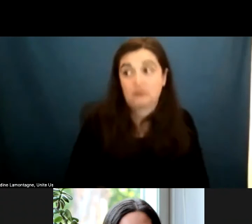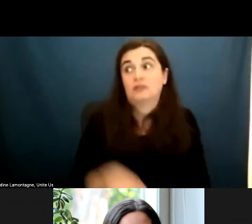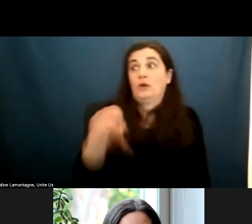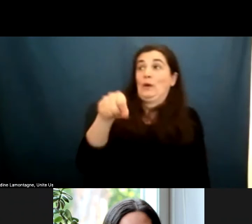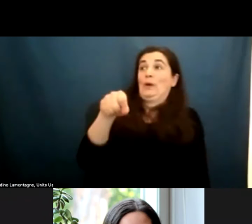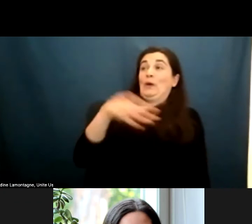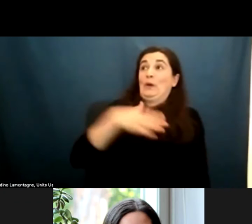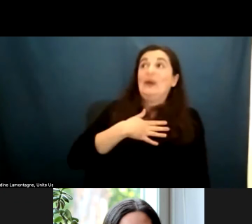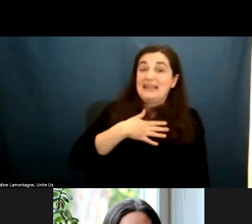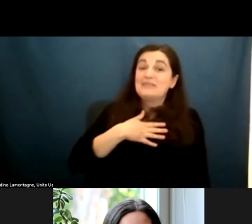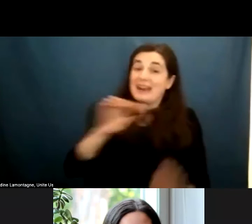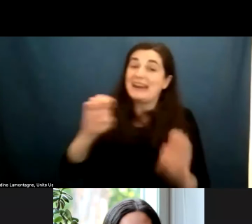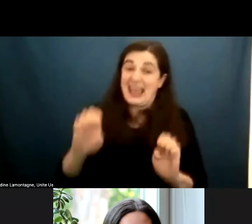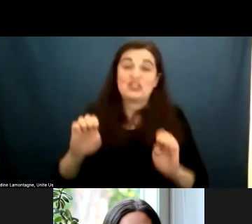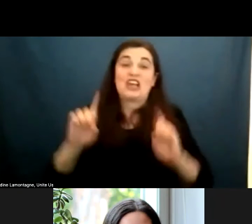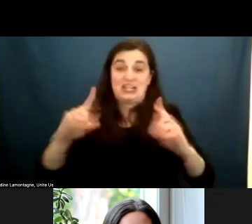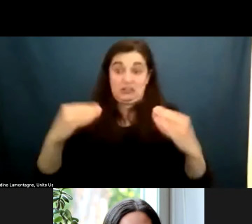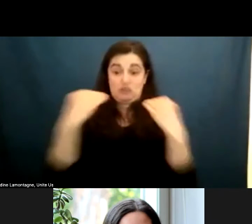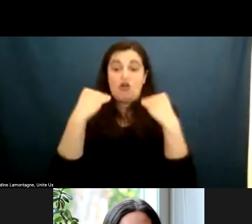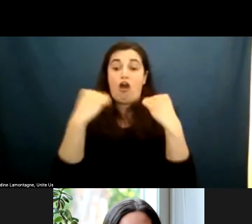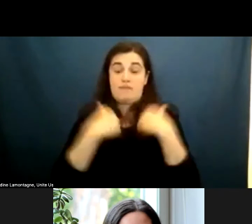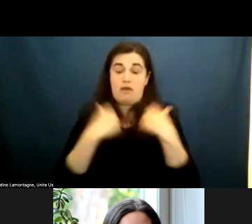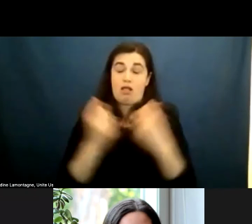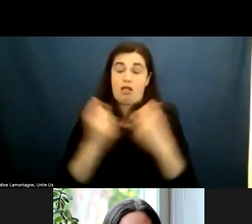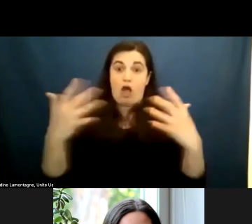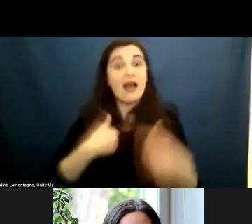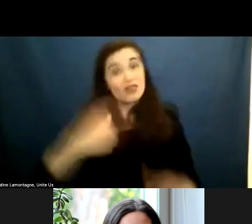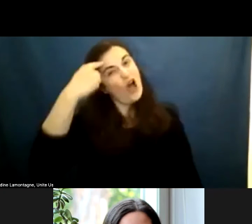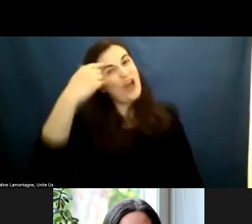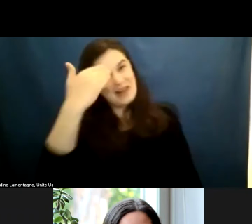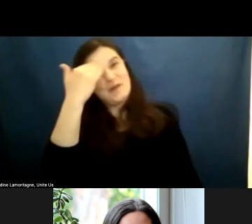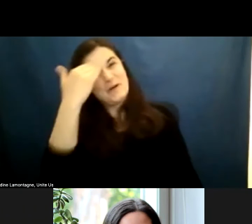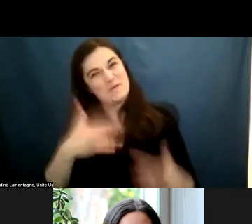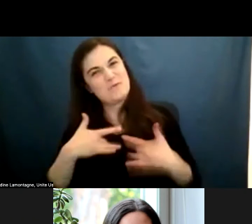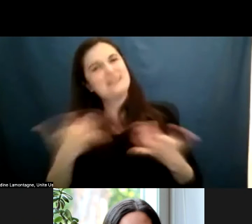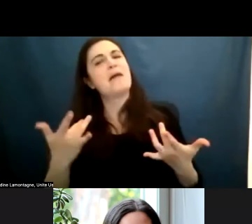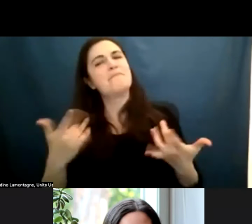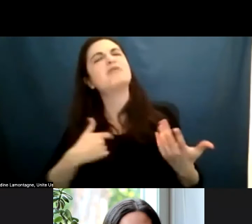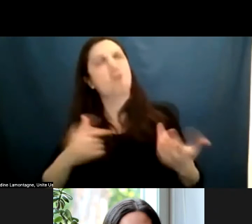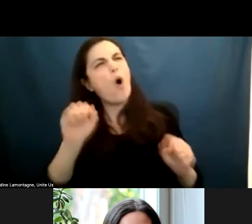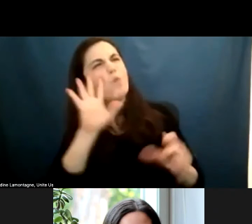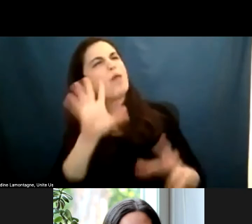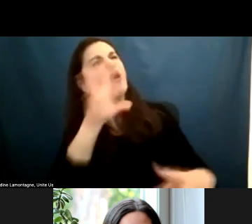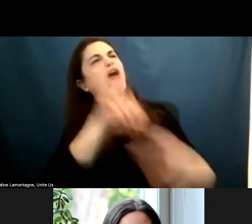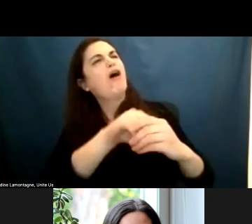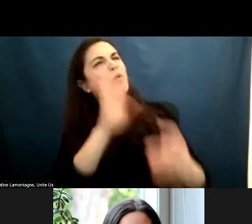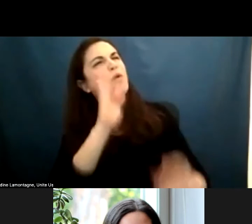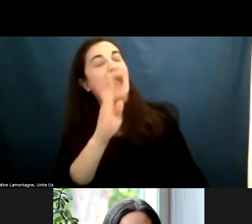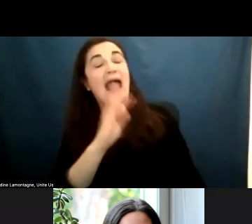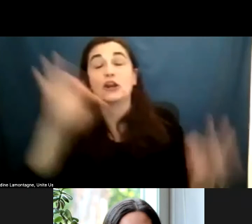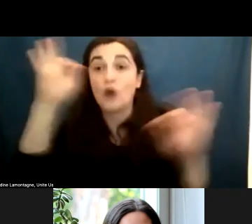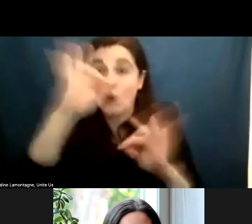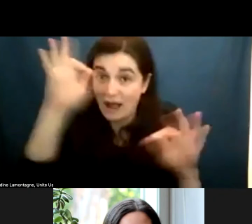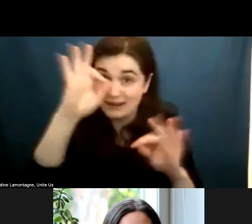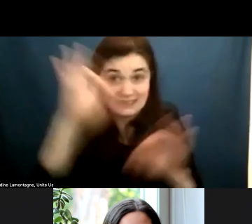an education for me. I thought I knew what I was getting into when I stuck my neck out with this and really had no idea. I mean,